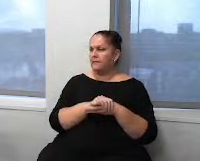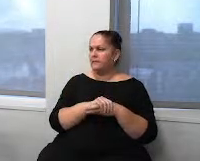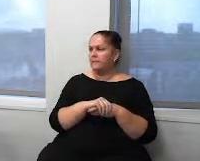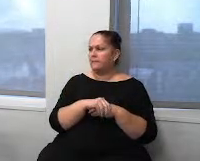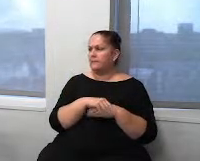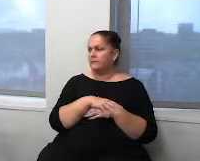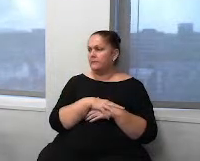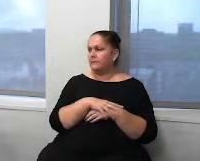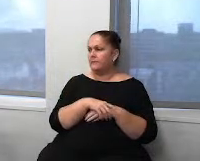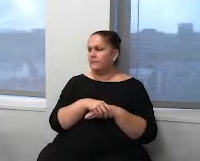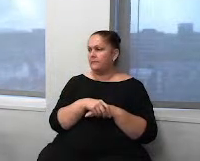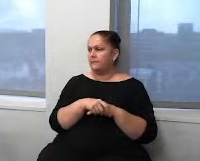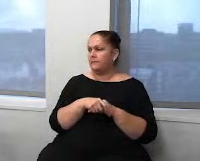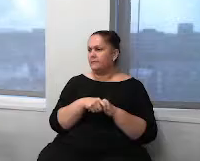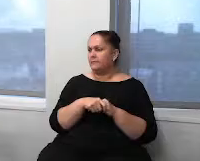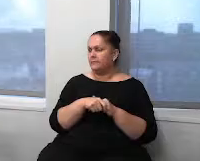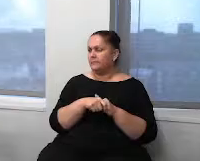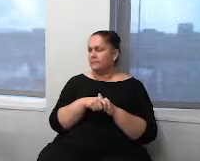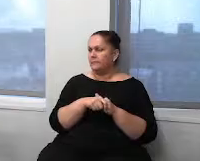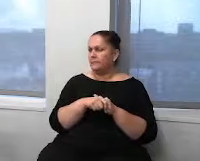All right, let's get continue. to the That's all I hear. question.